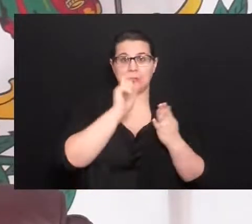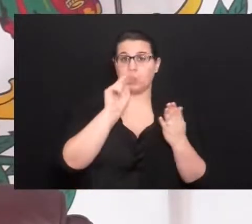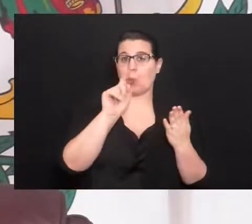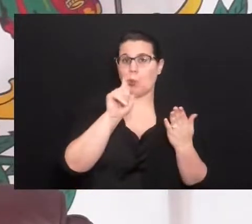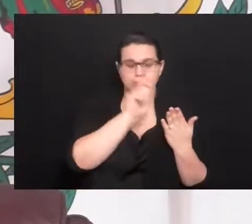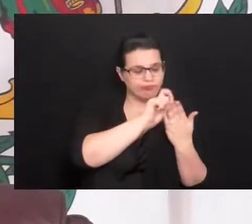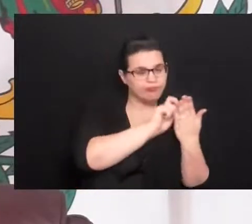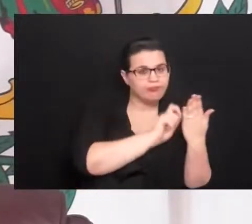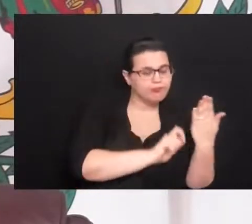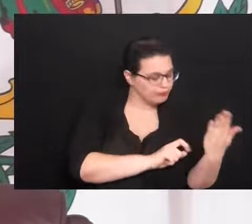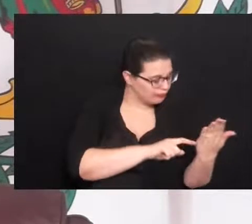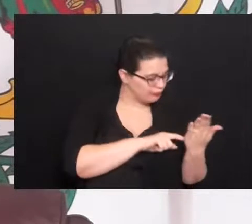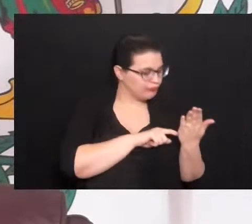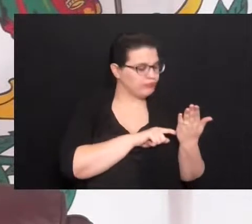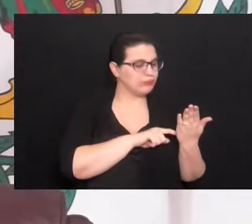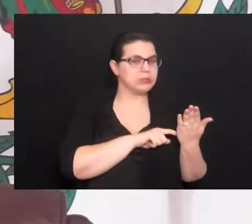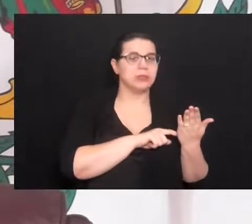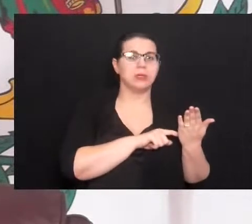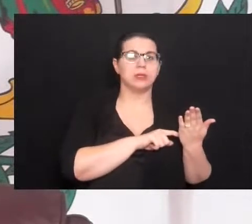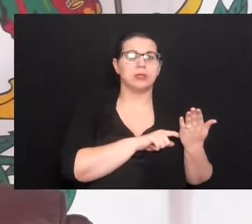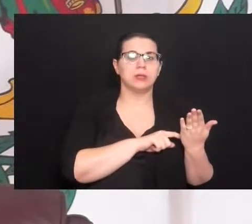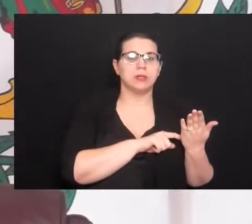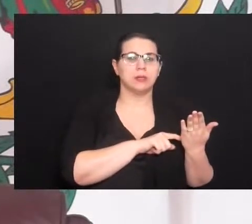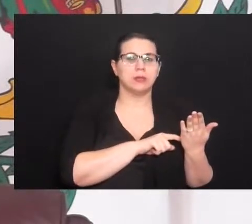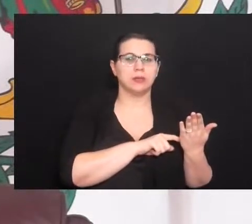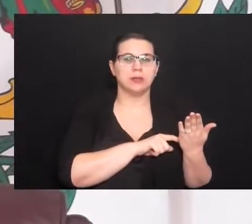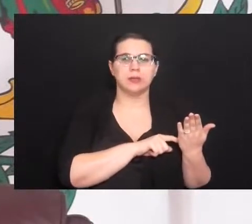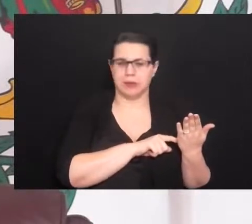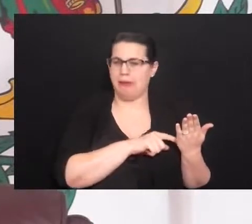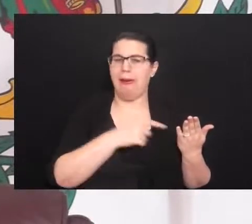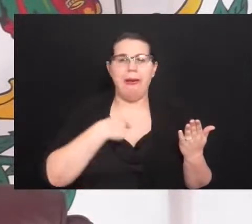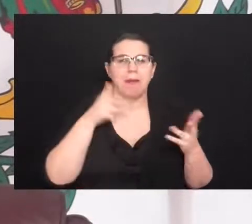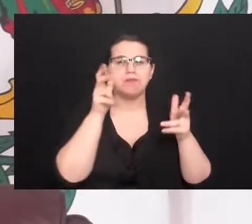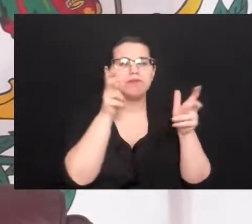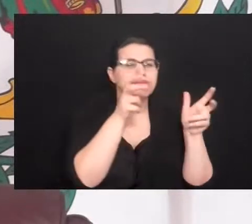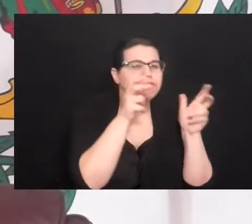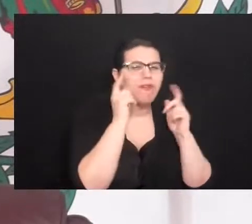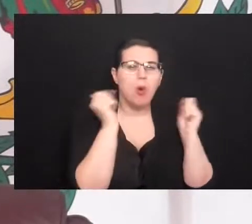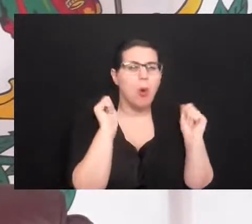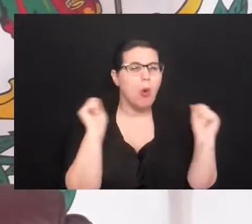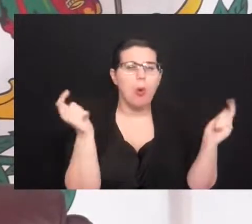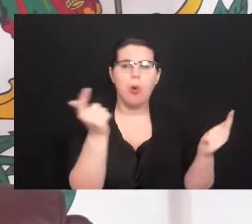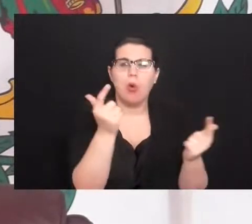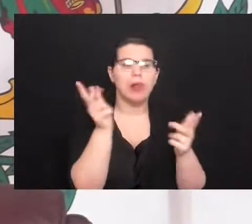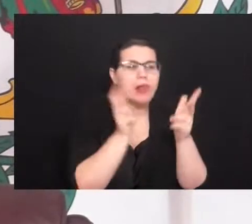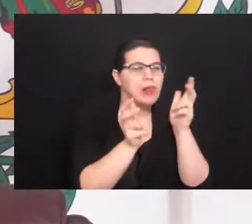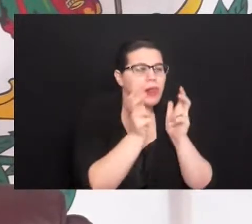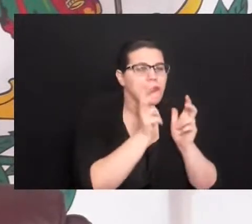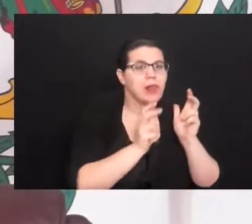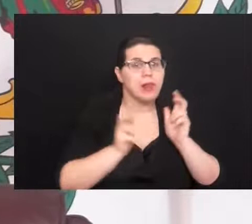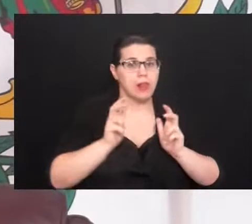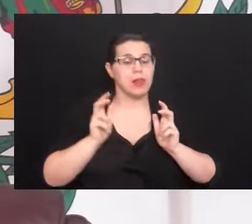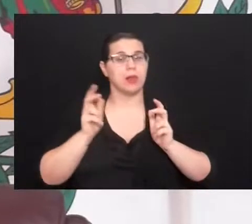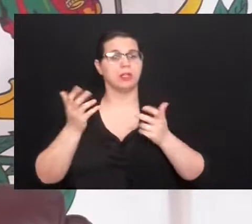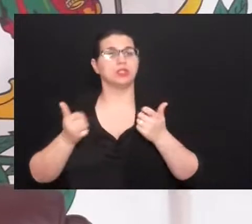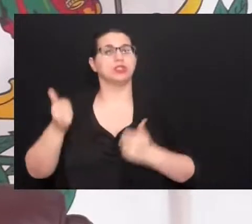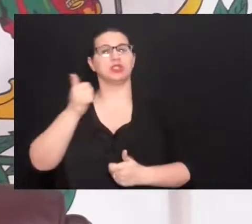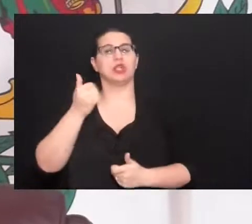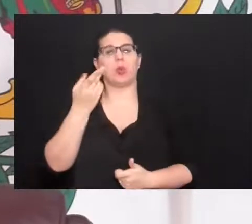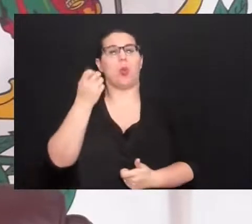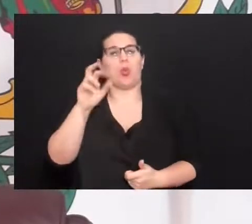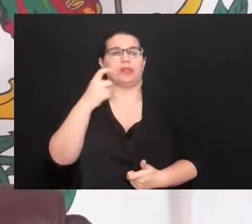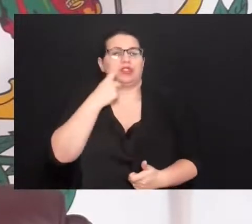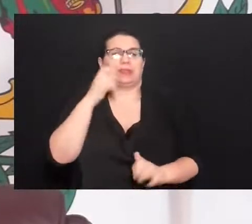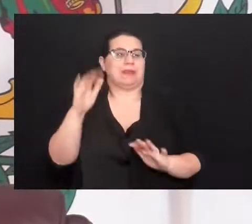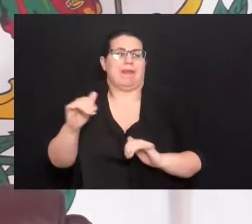you know, I listened to all, that's for sure. You know, General Hoyer had to step out, and he had another